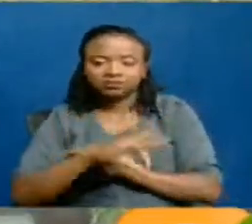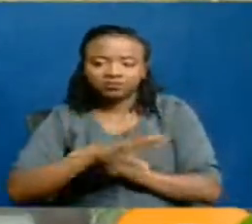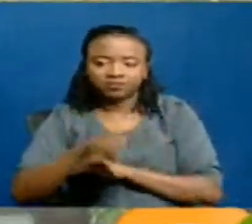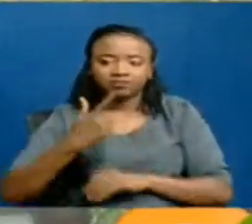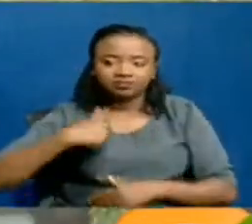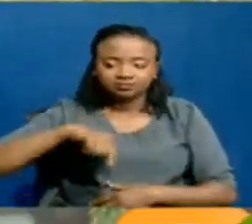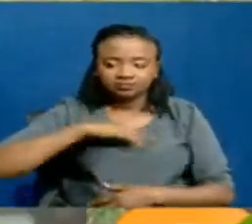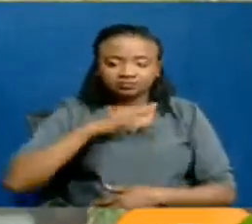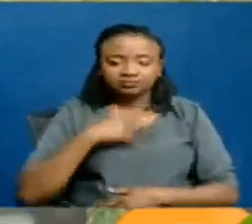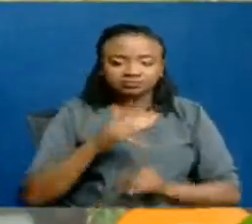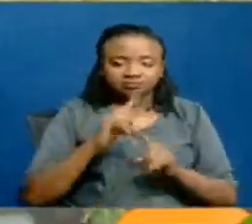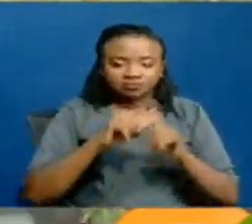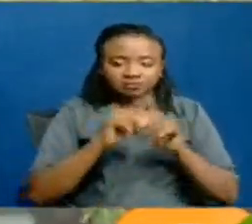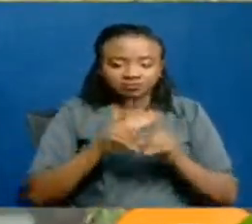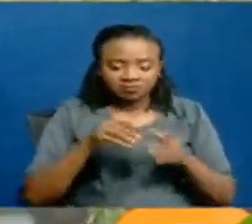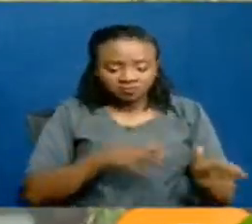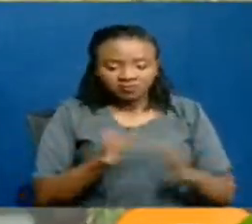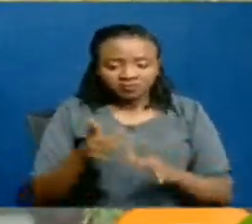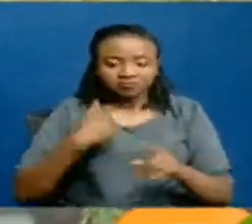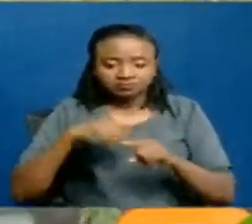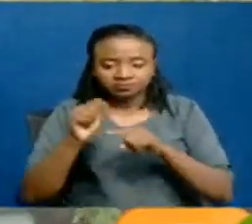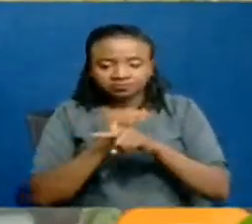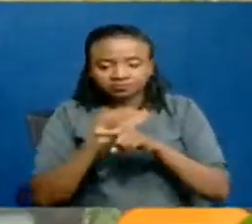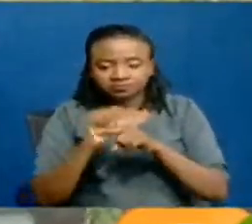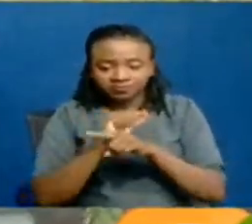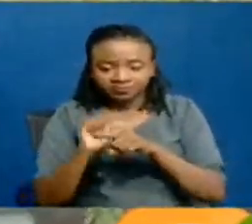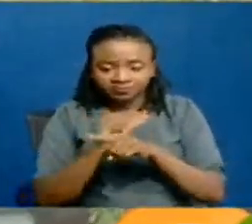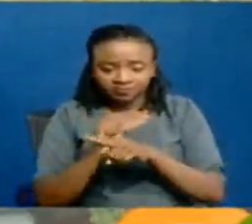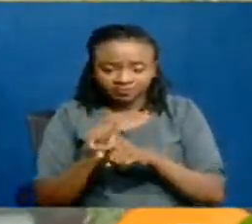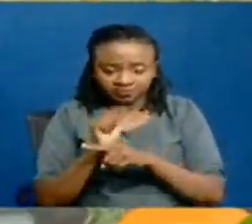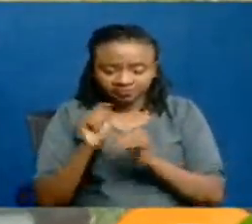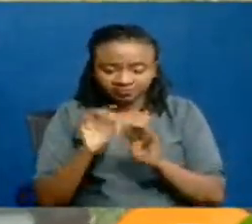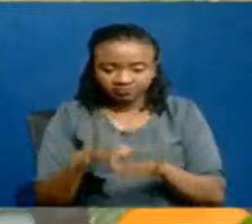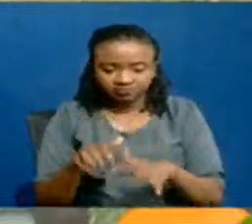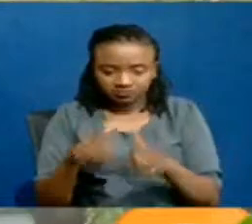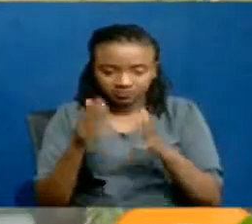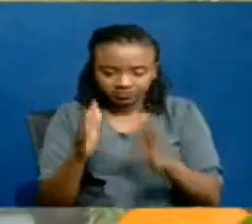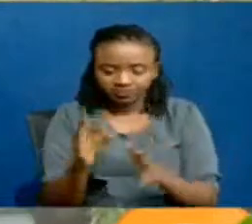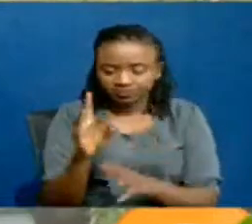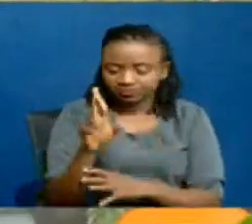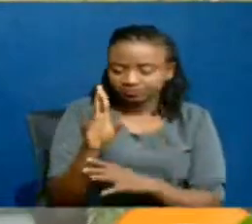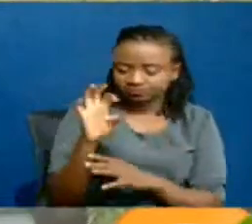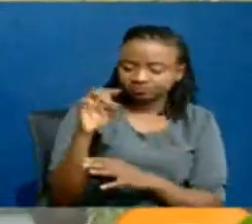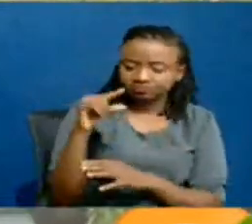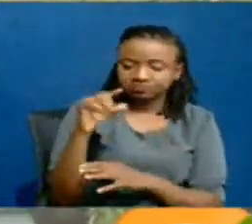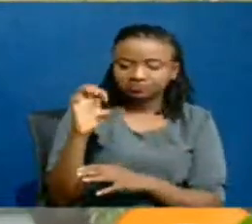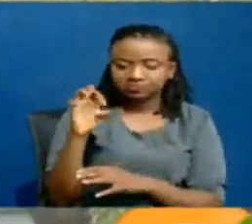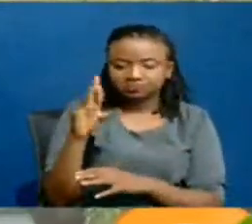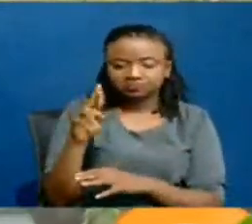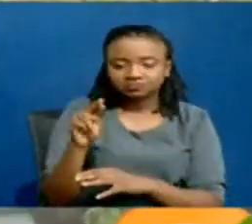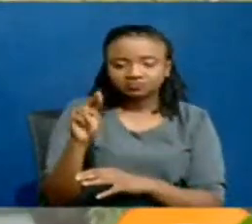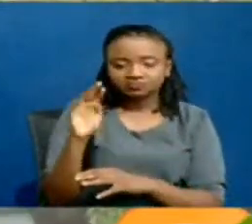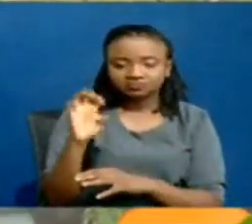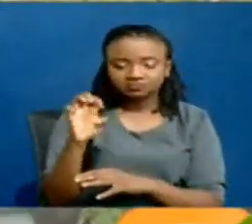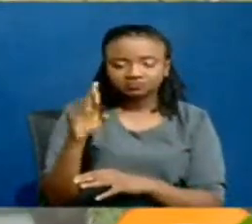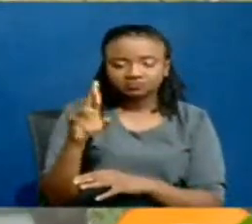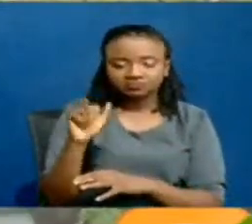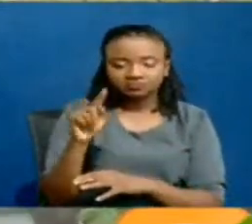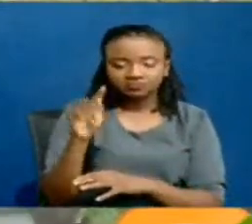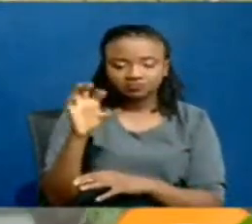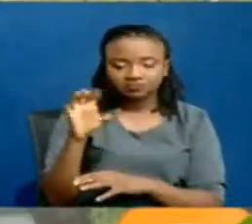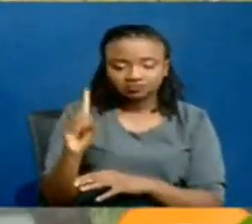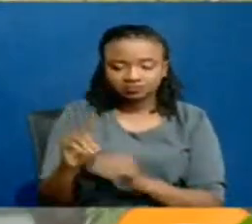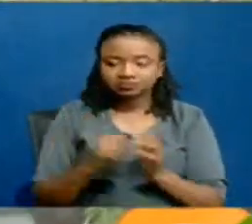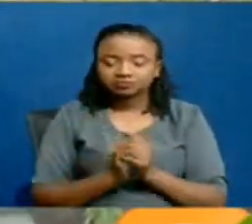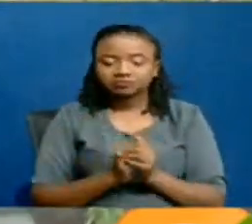different methods of training regeneration agriculture. One is a personal, we train personal